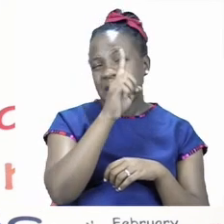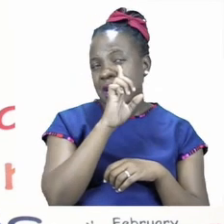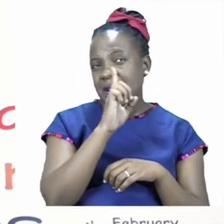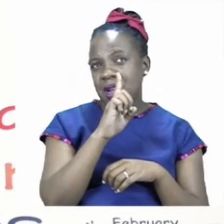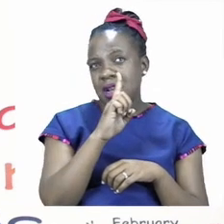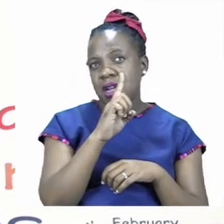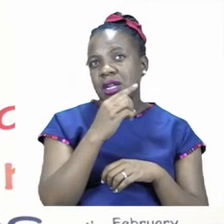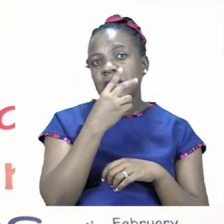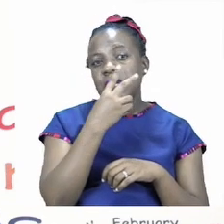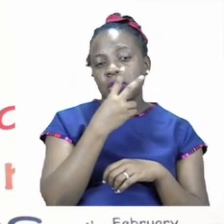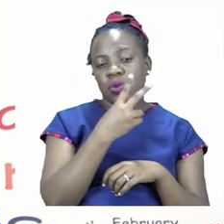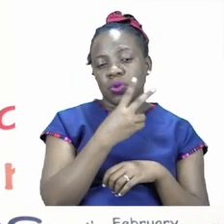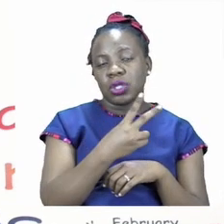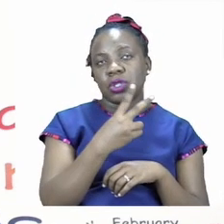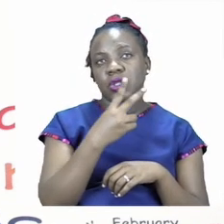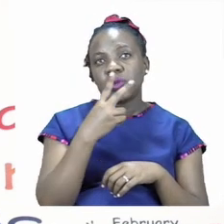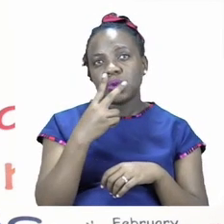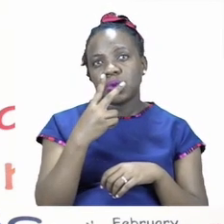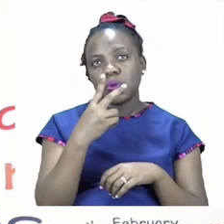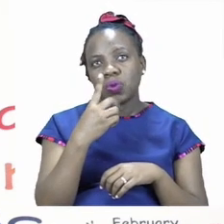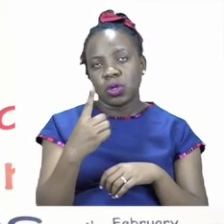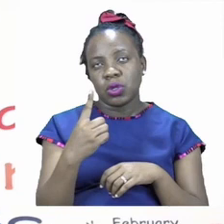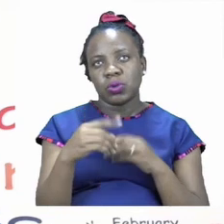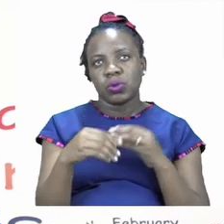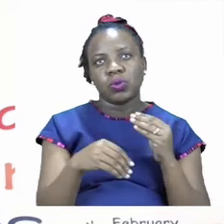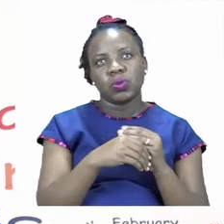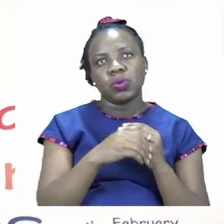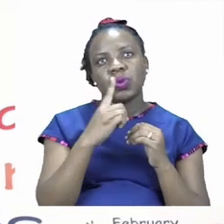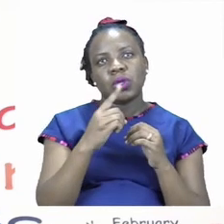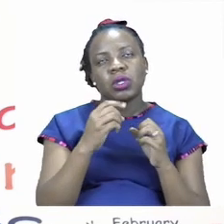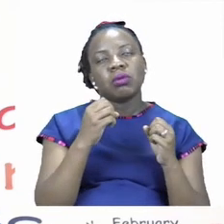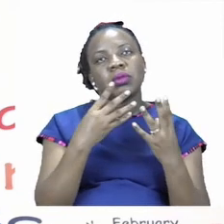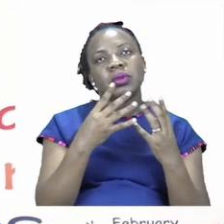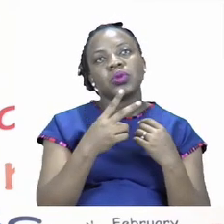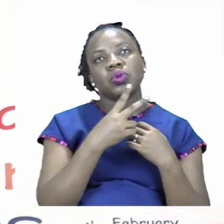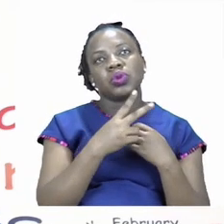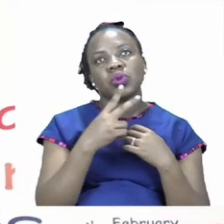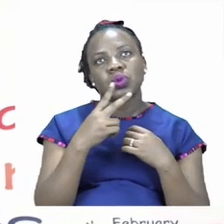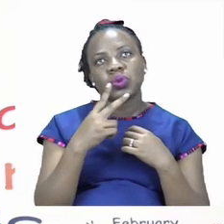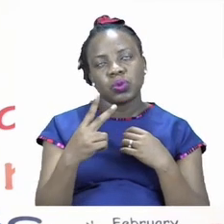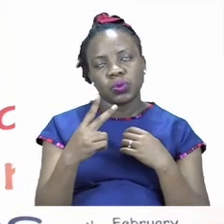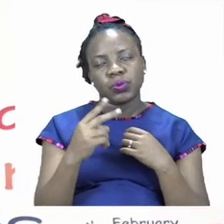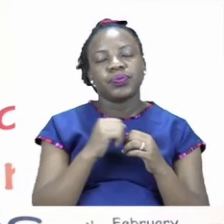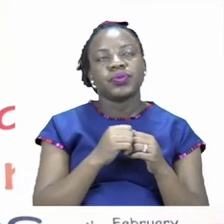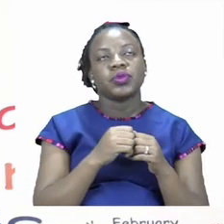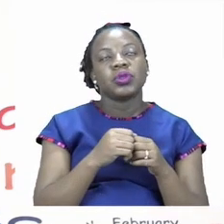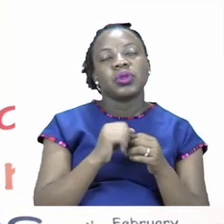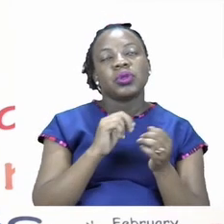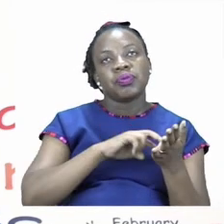32 times 7 equals